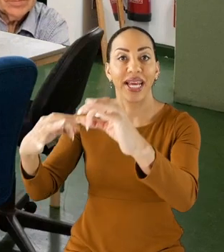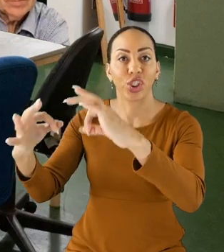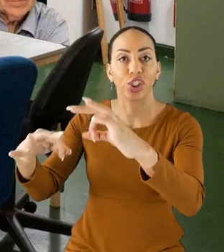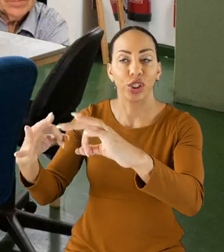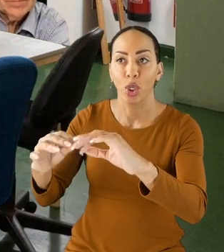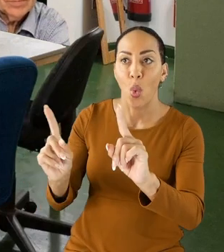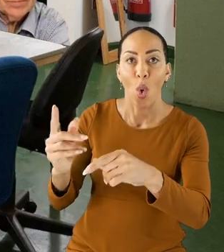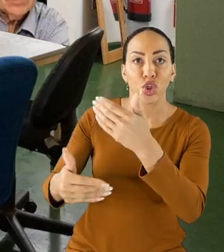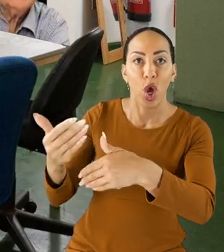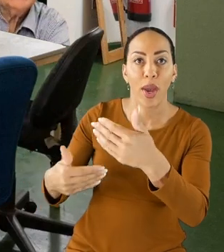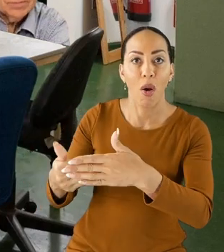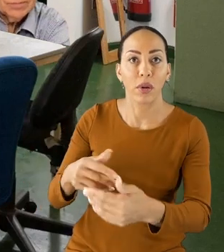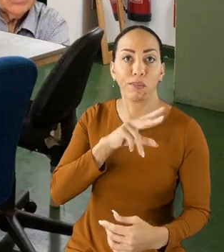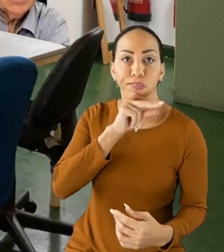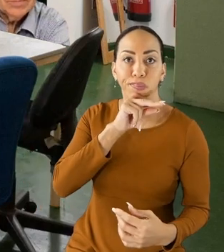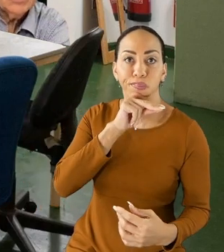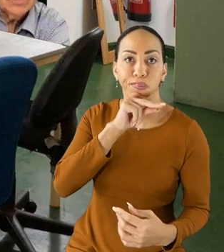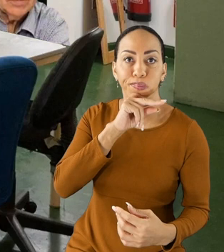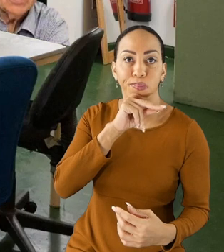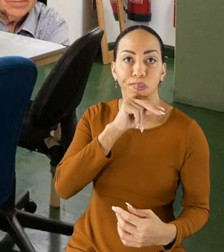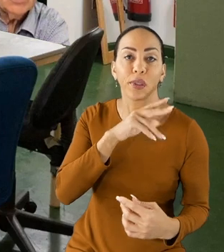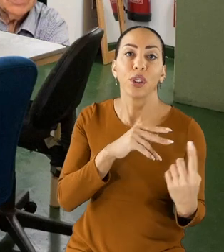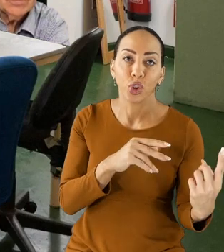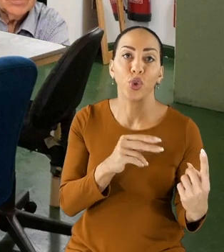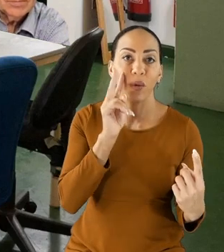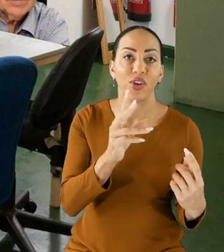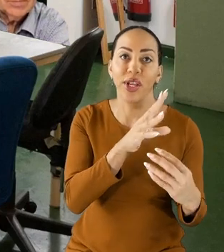as part of the dialogue that's going on, you know.